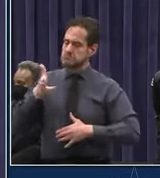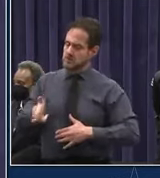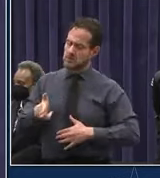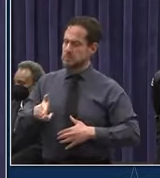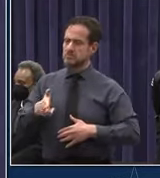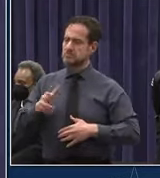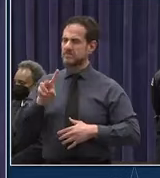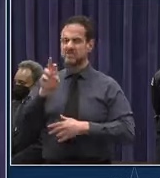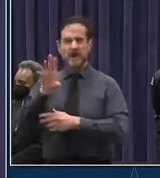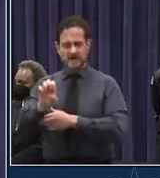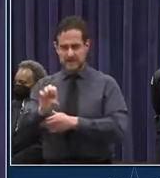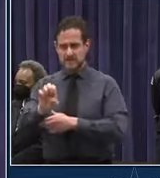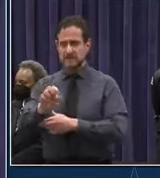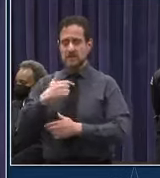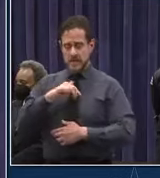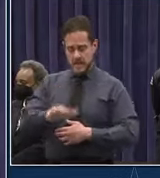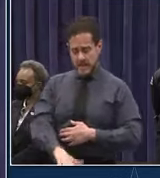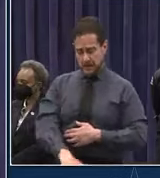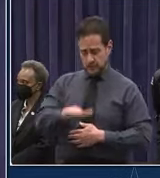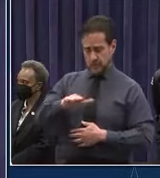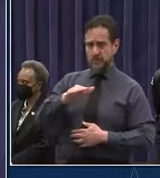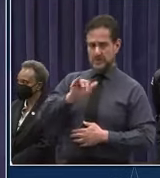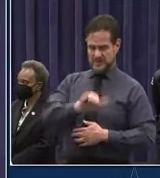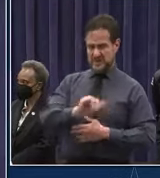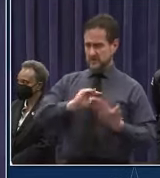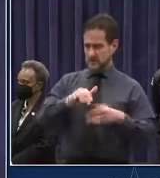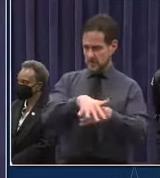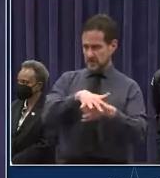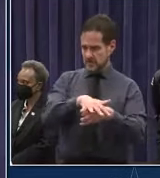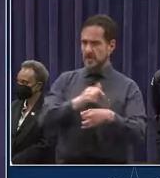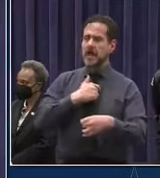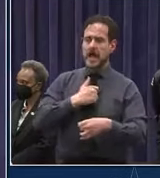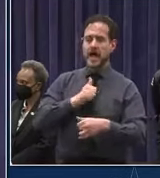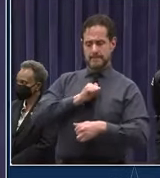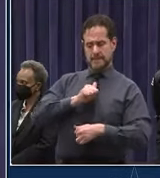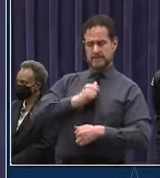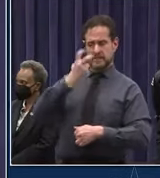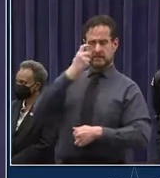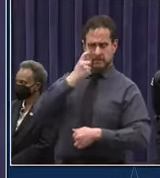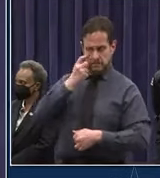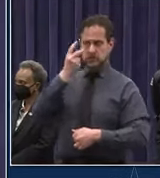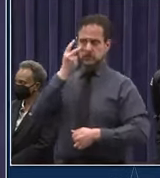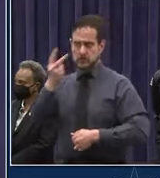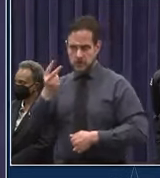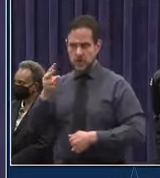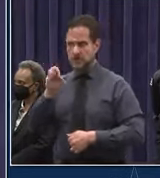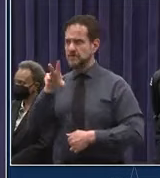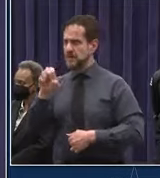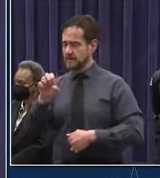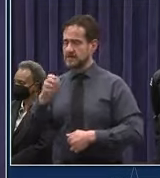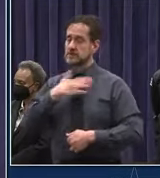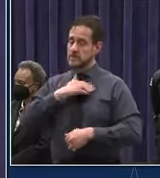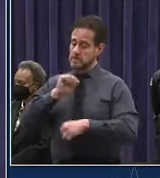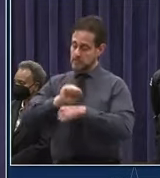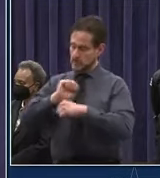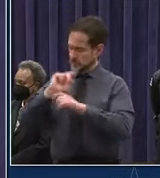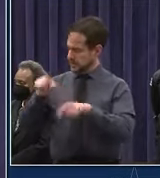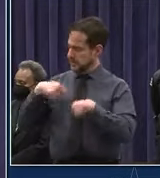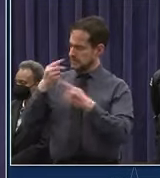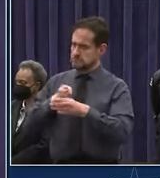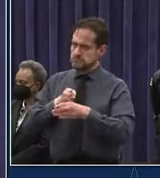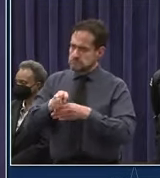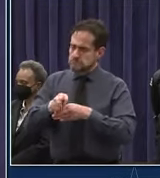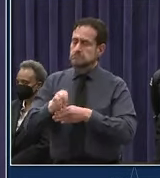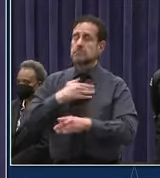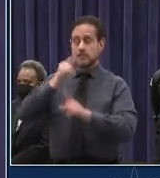growing up in the community, I was firsthand witness of that violence. And I dedicated my career to try and